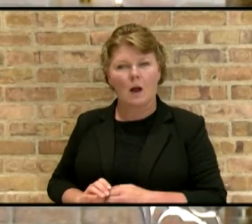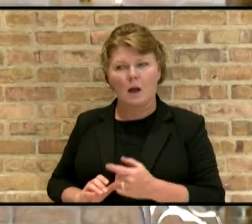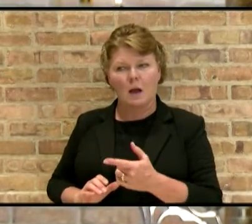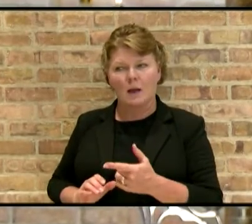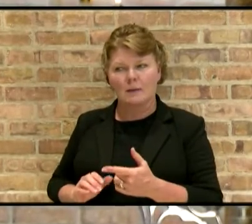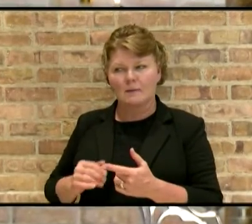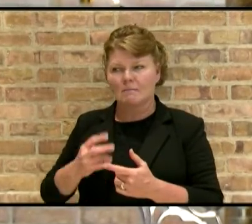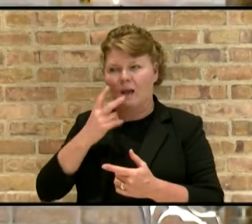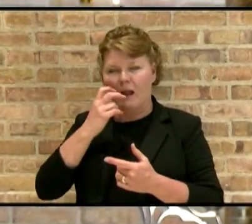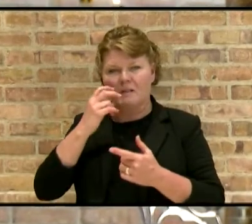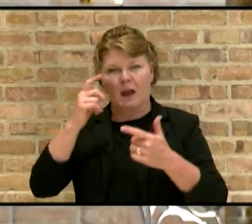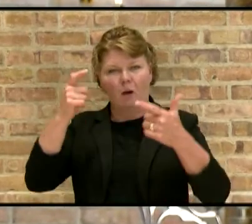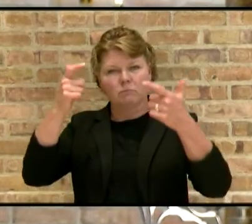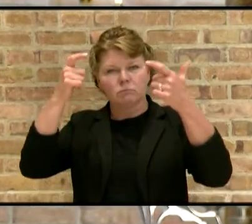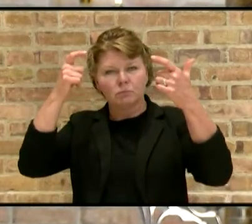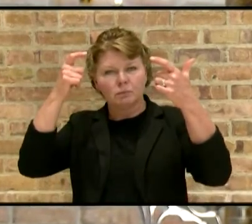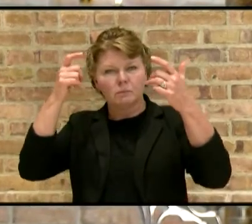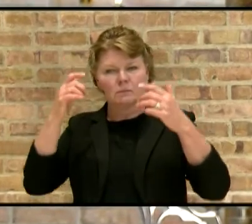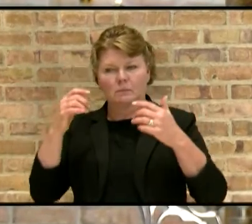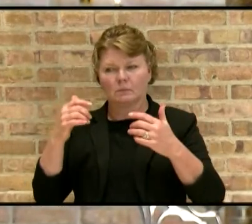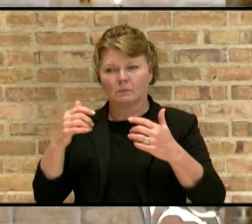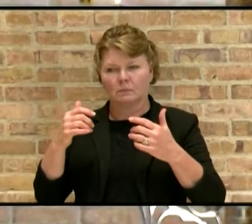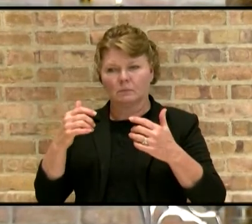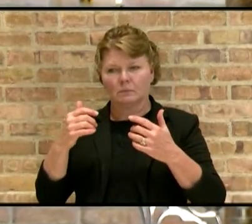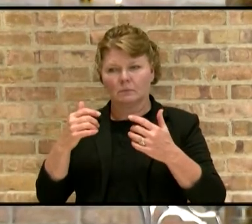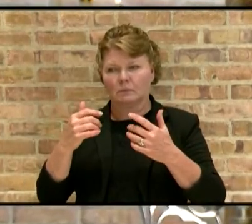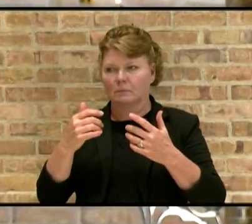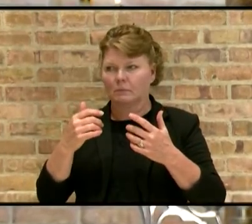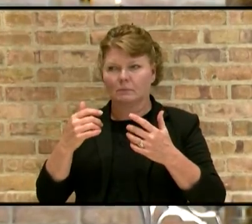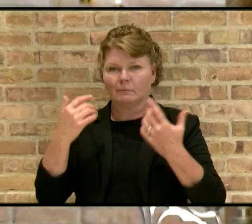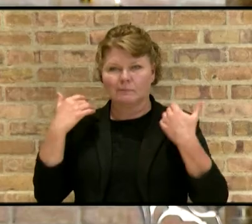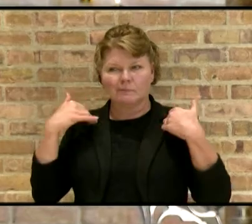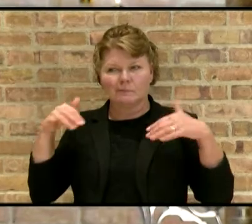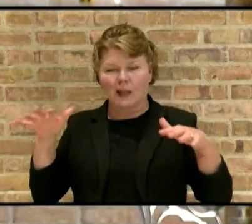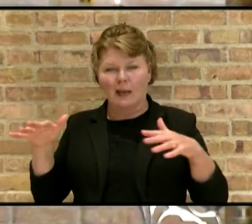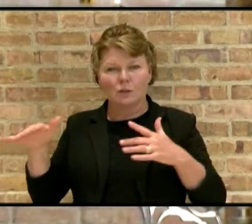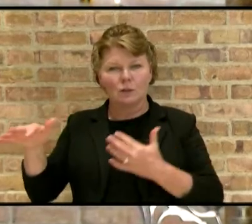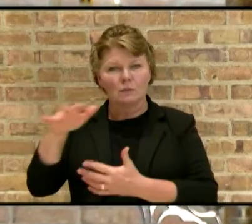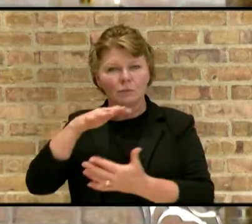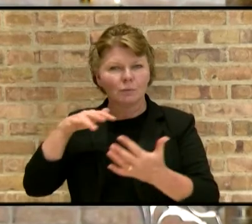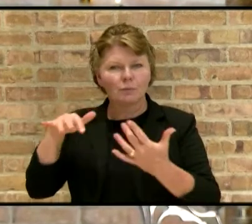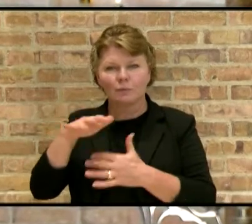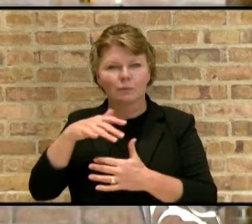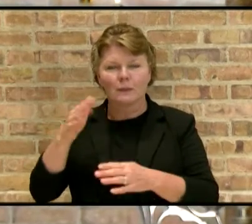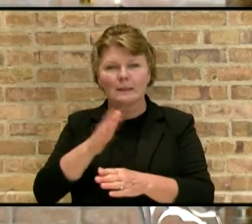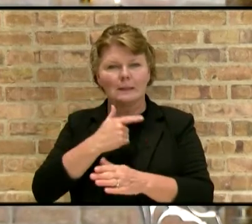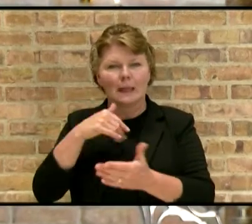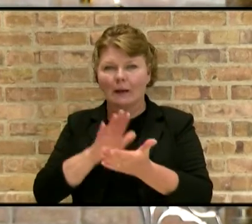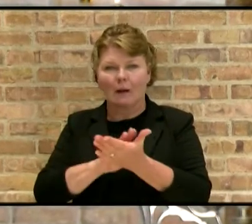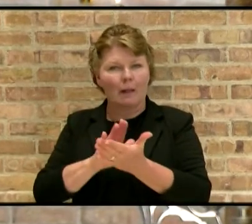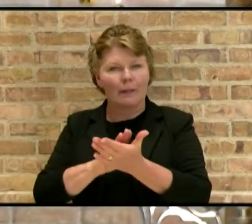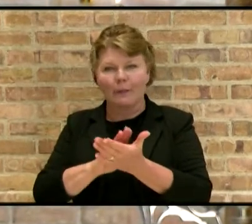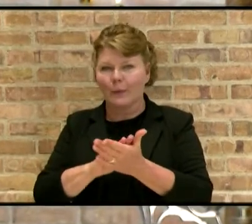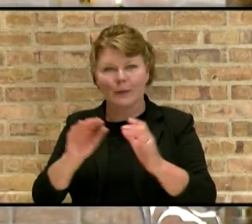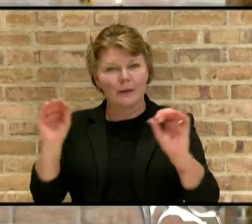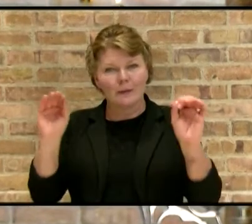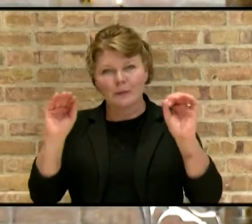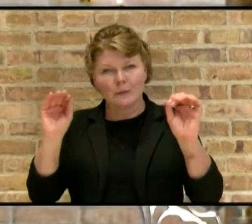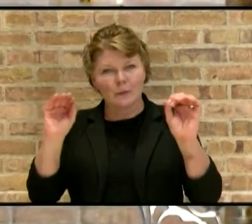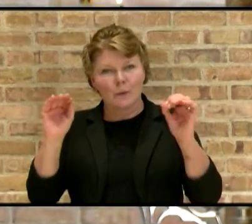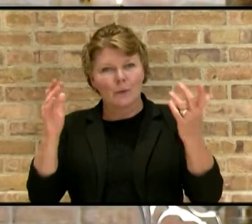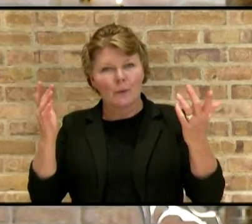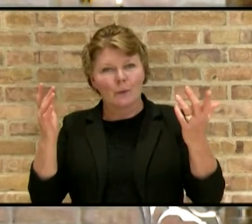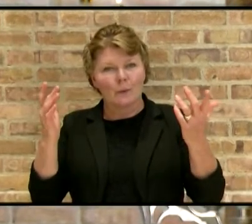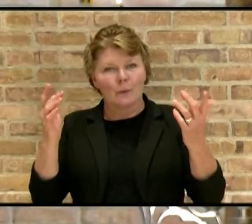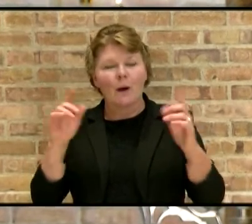around their head. There wasn't a band of angels floating around inside of the temple singing hallelujahs. No, it